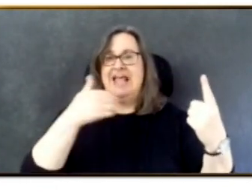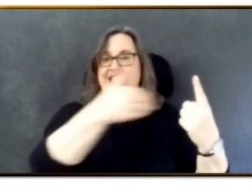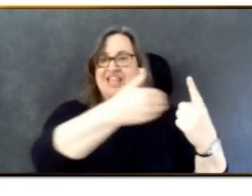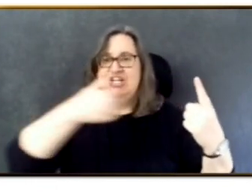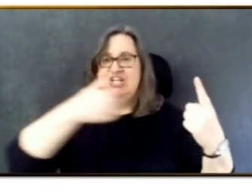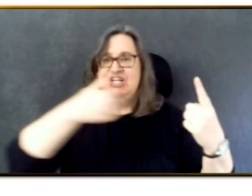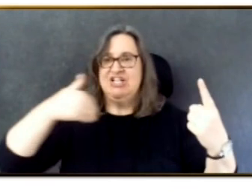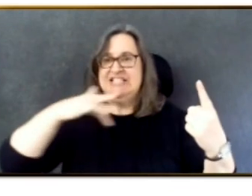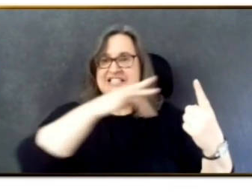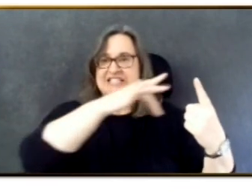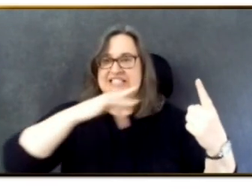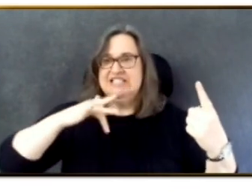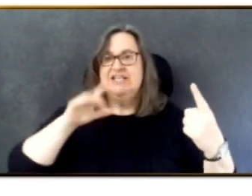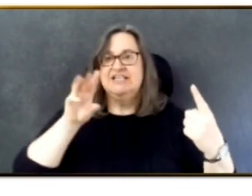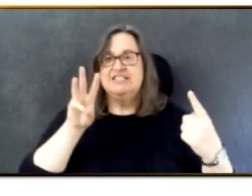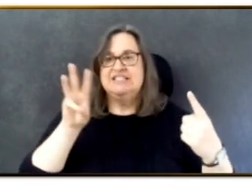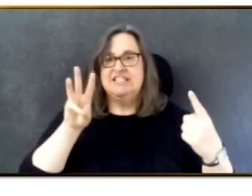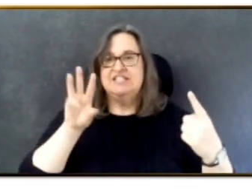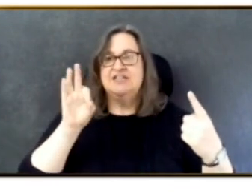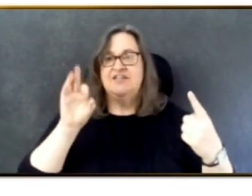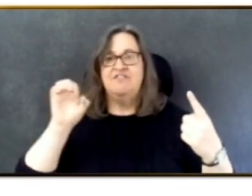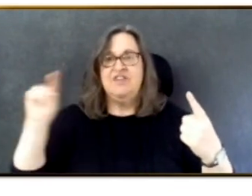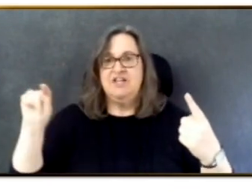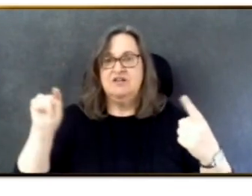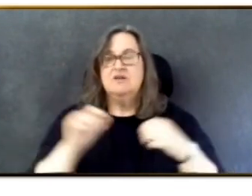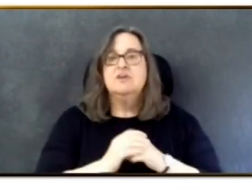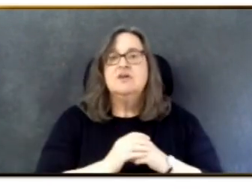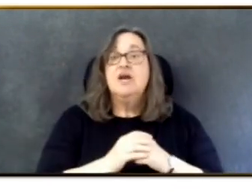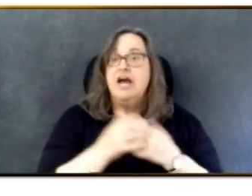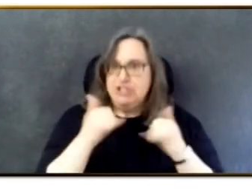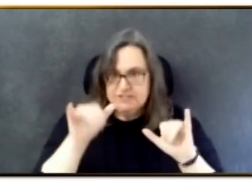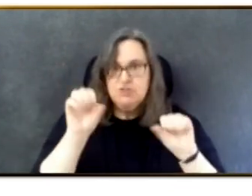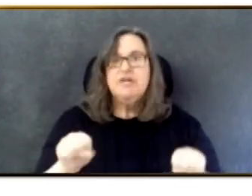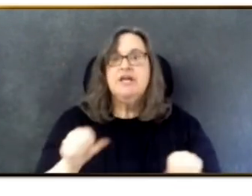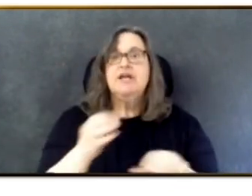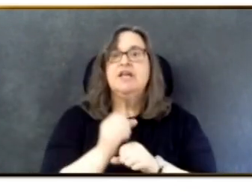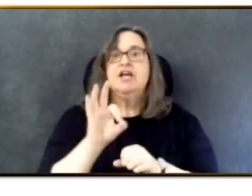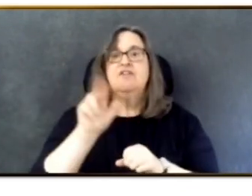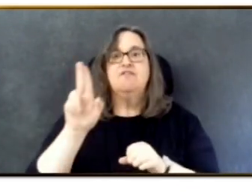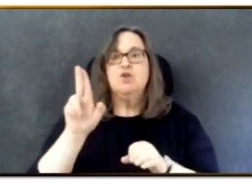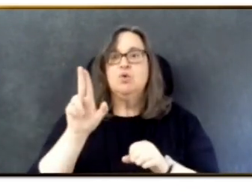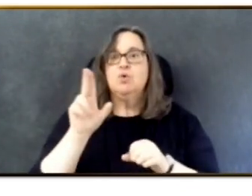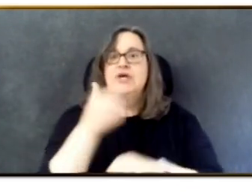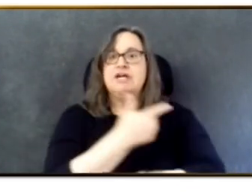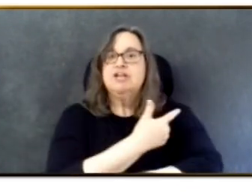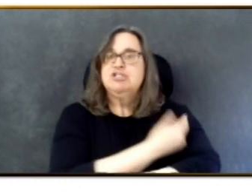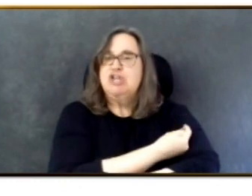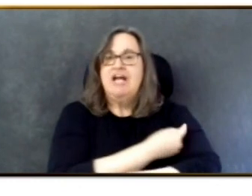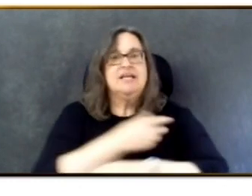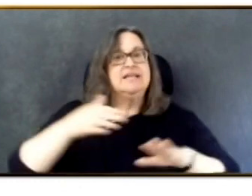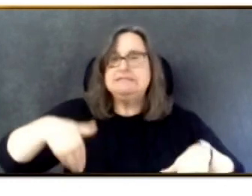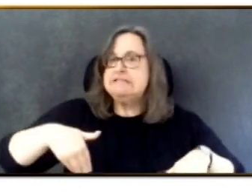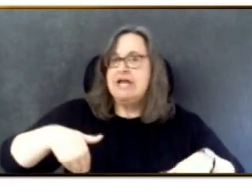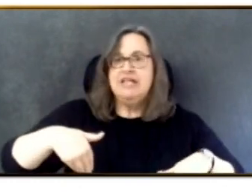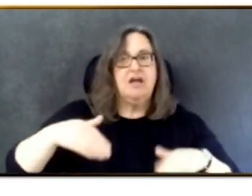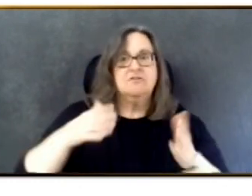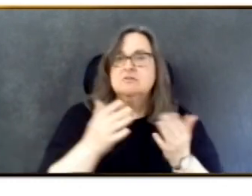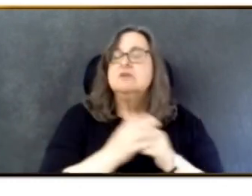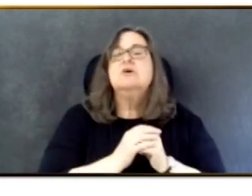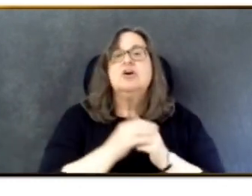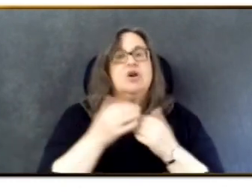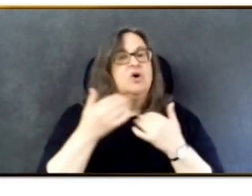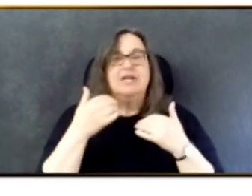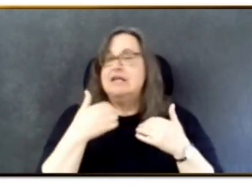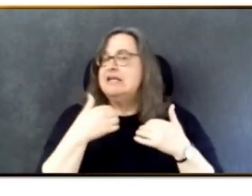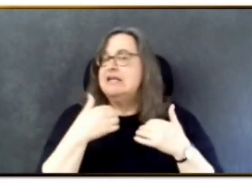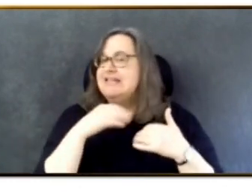of distance. And it's not too late to get your flu shot. We are not in the peak of flu season yet. And so you can help